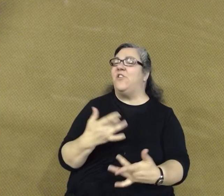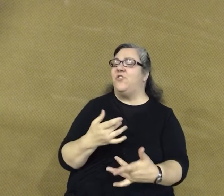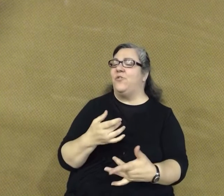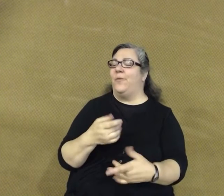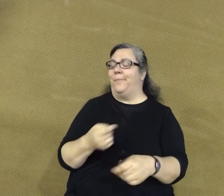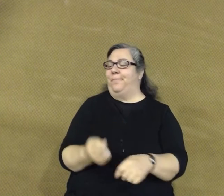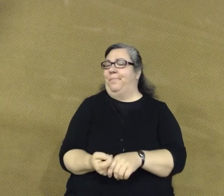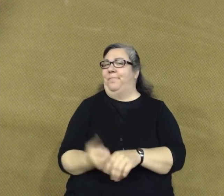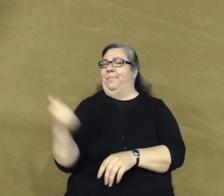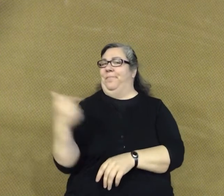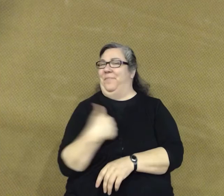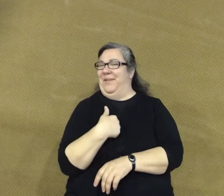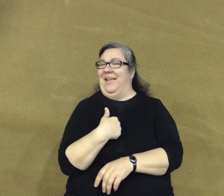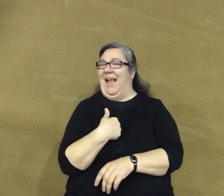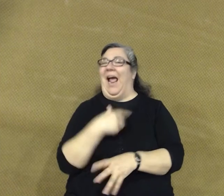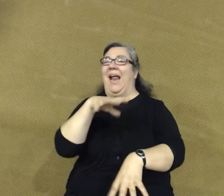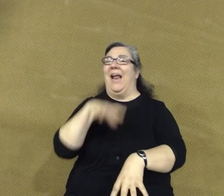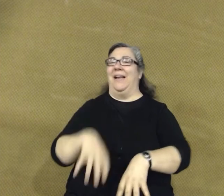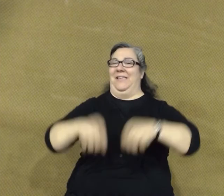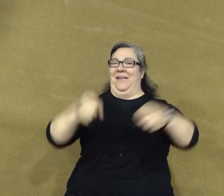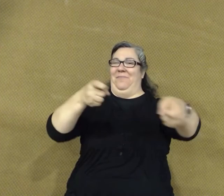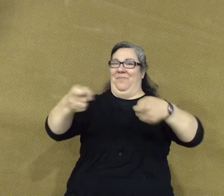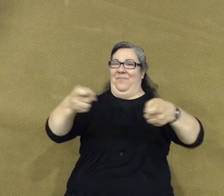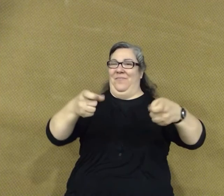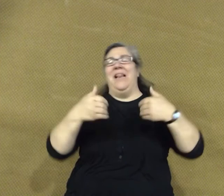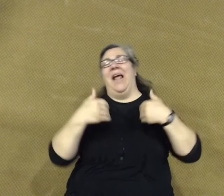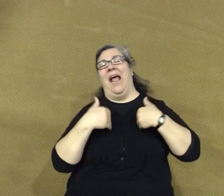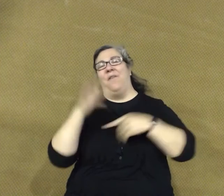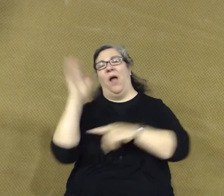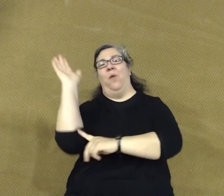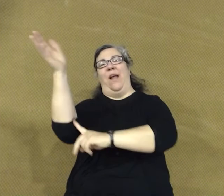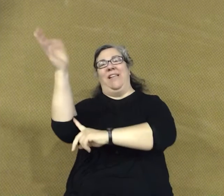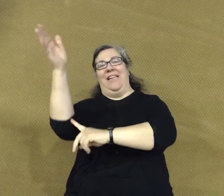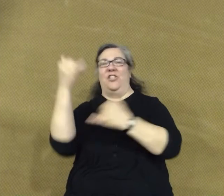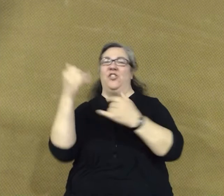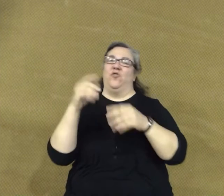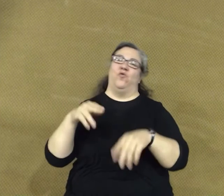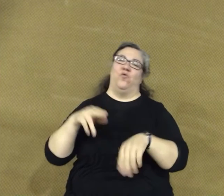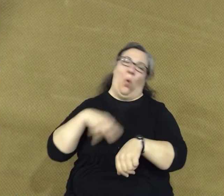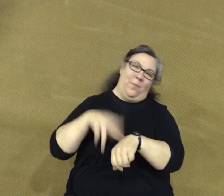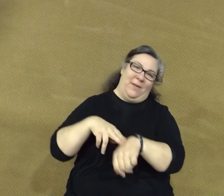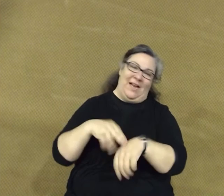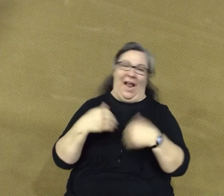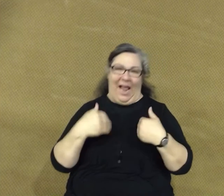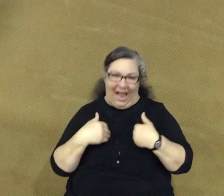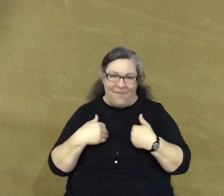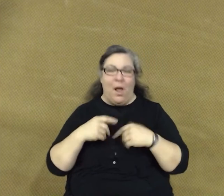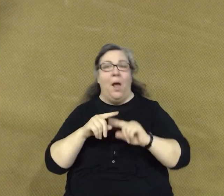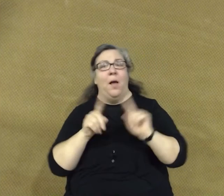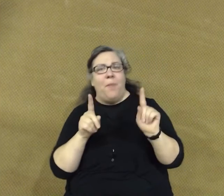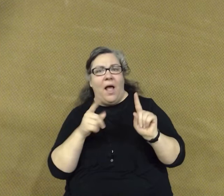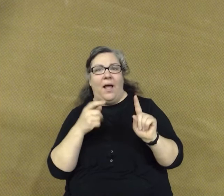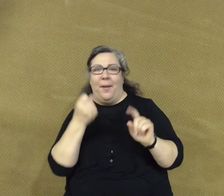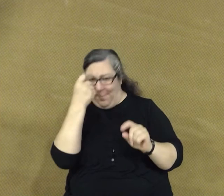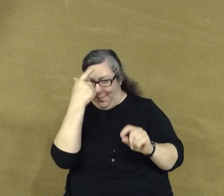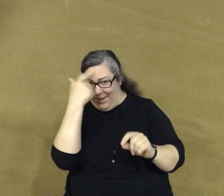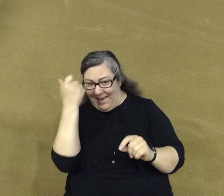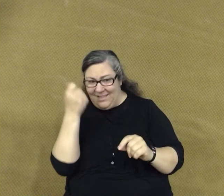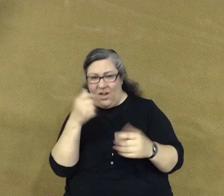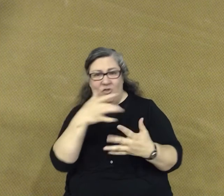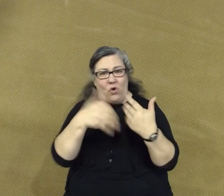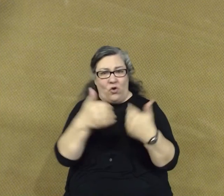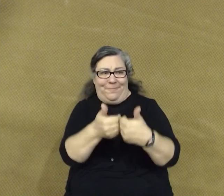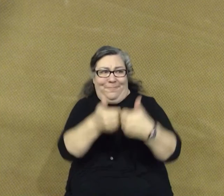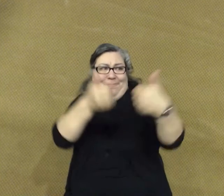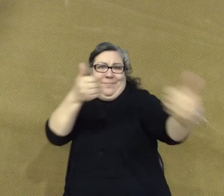take over. And they usually have a presentation, but due to all of the social distancing and issues that we have had to